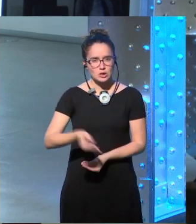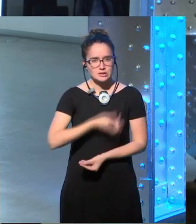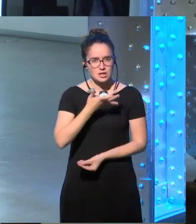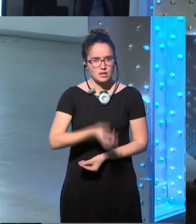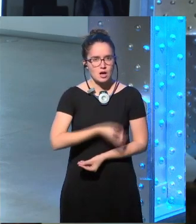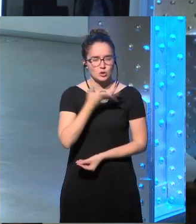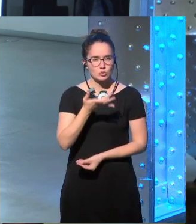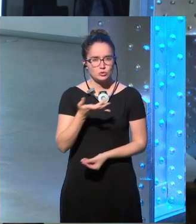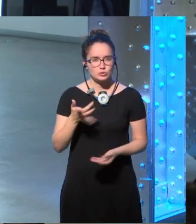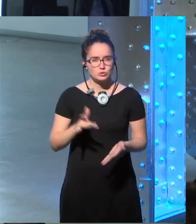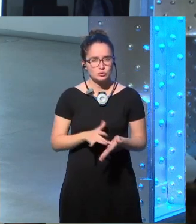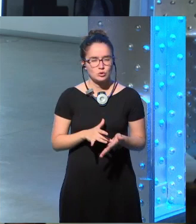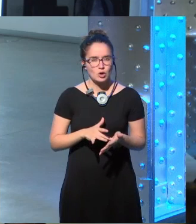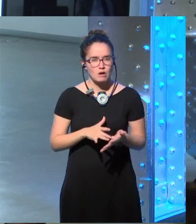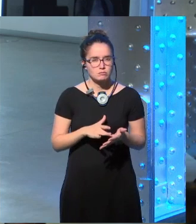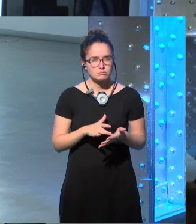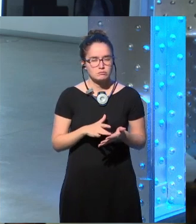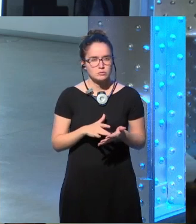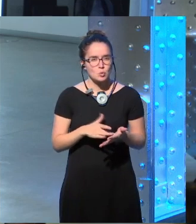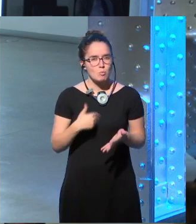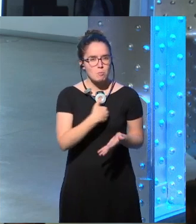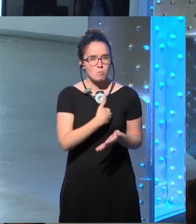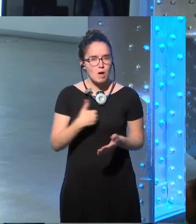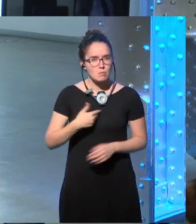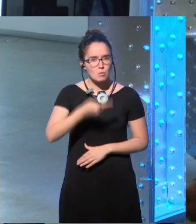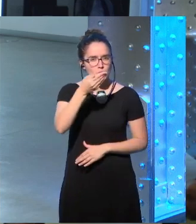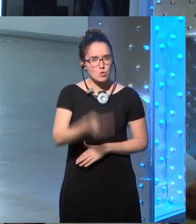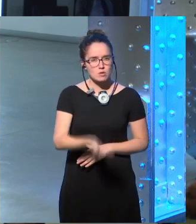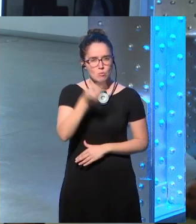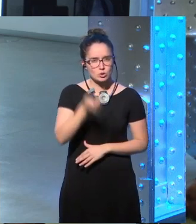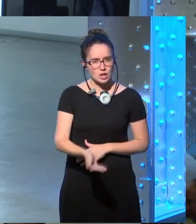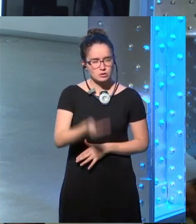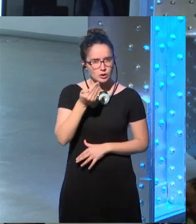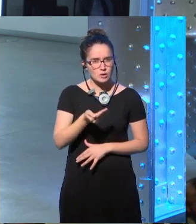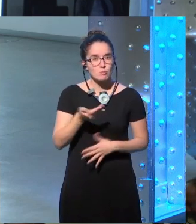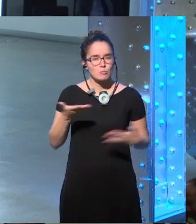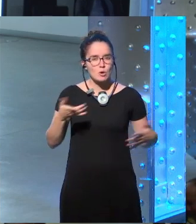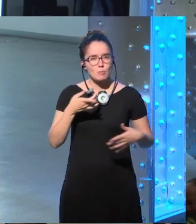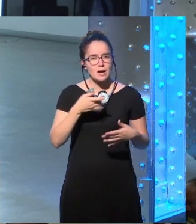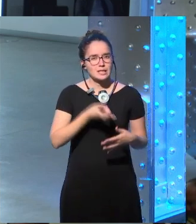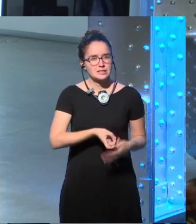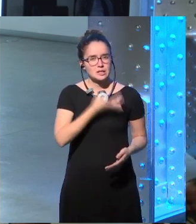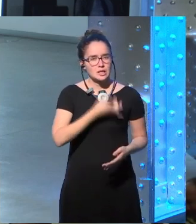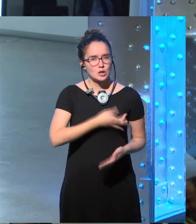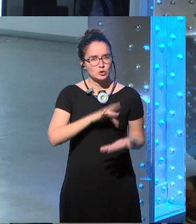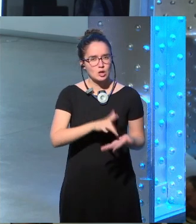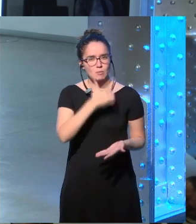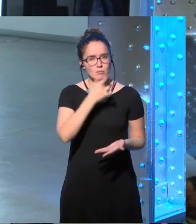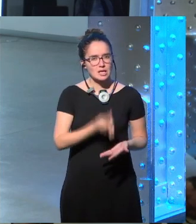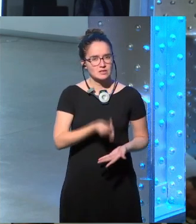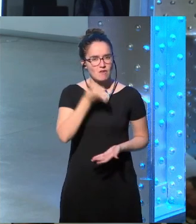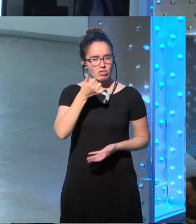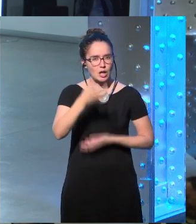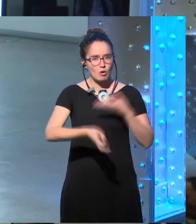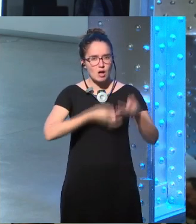potentially important role to play, but it's easier for them to organize around a labor market that